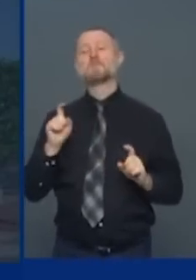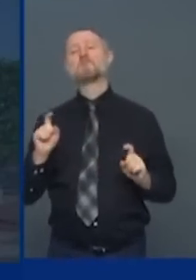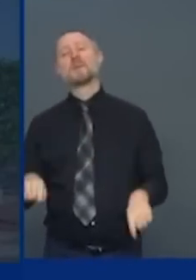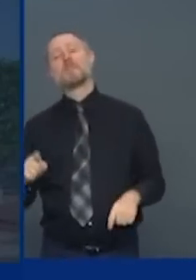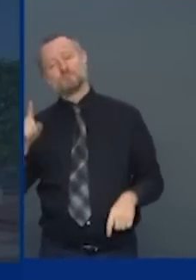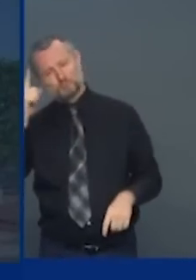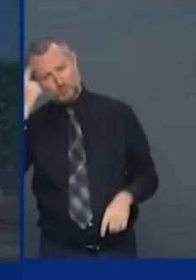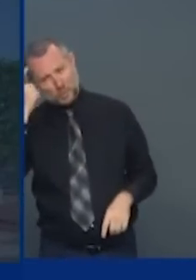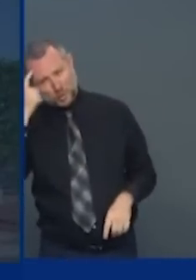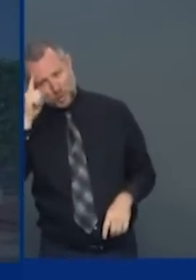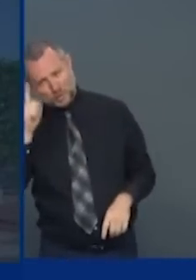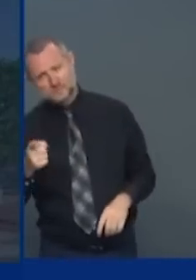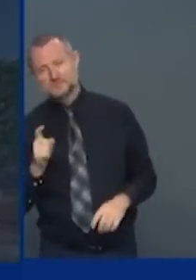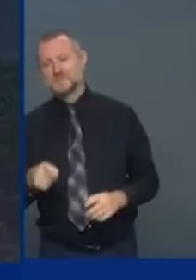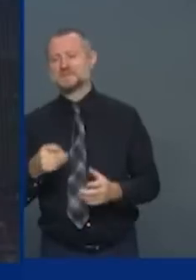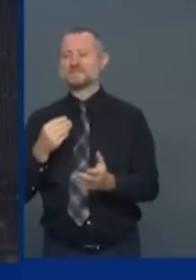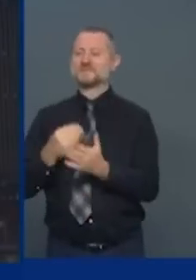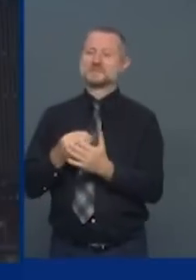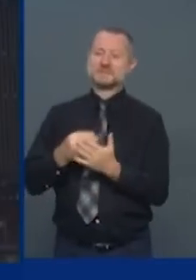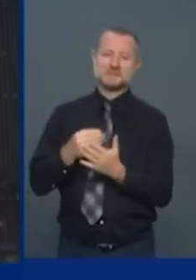be financially smart,